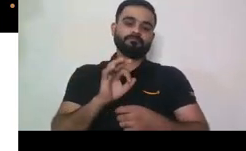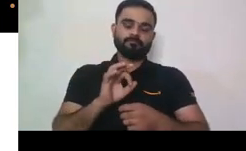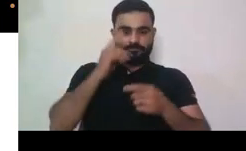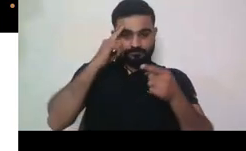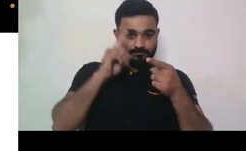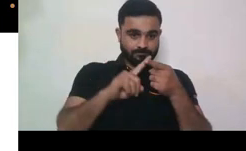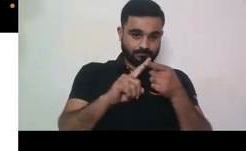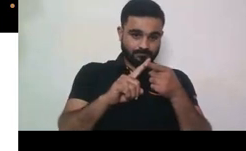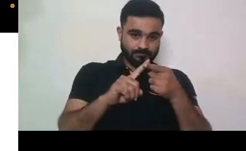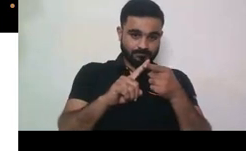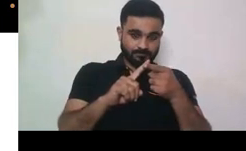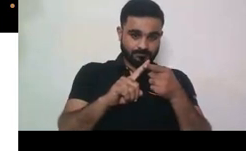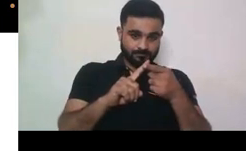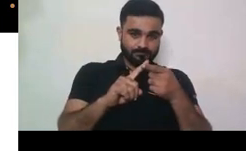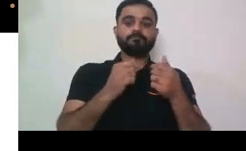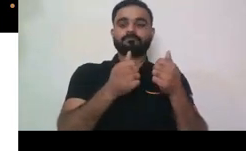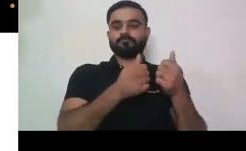Agree. Good.